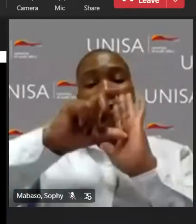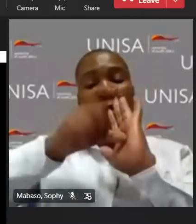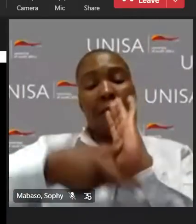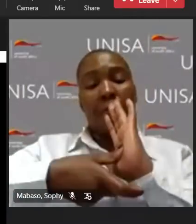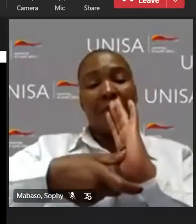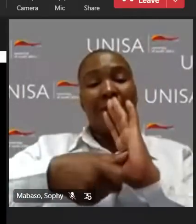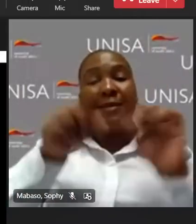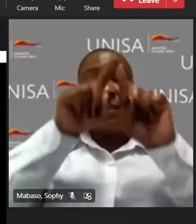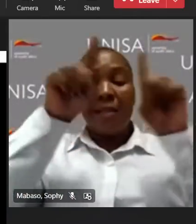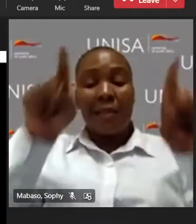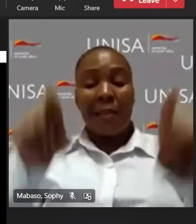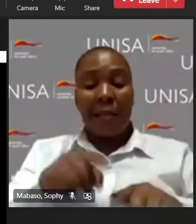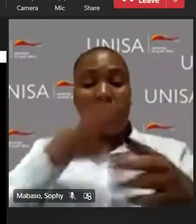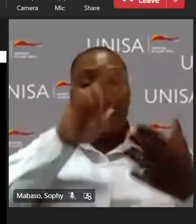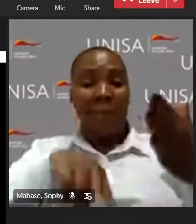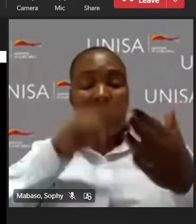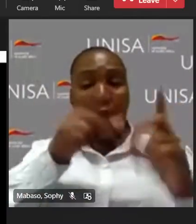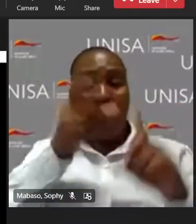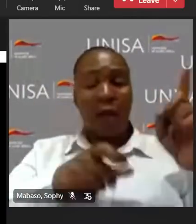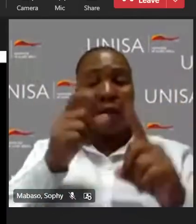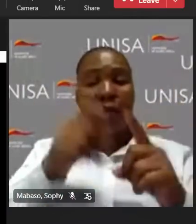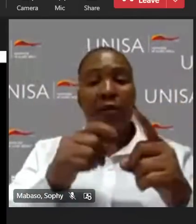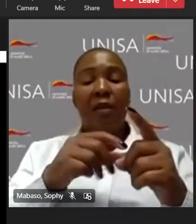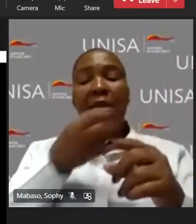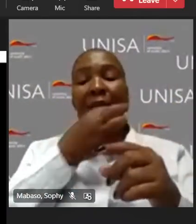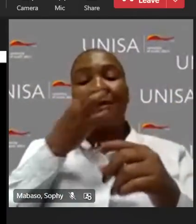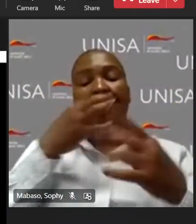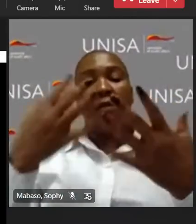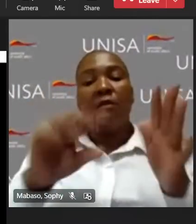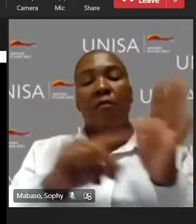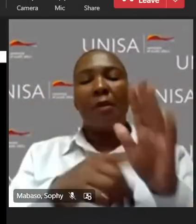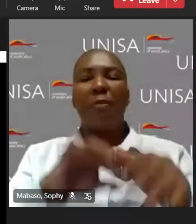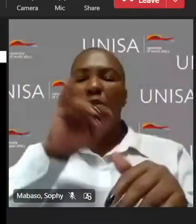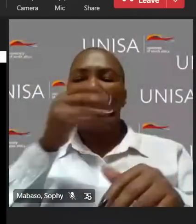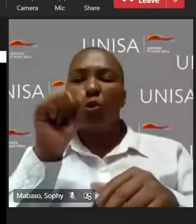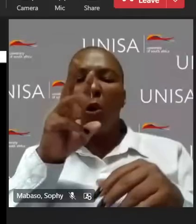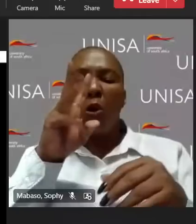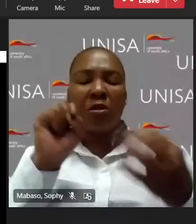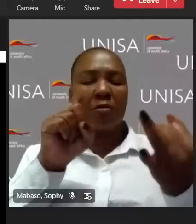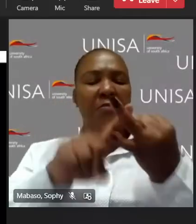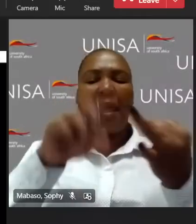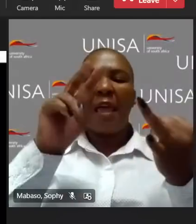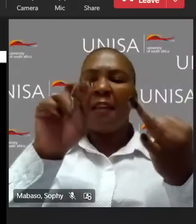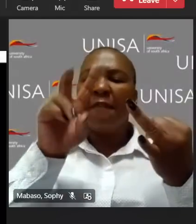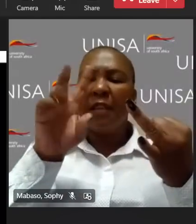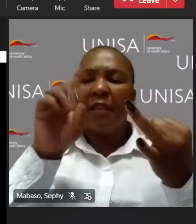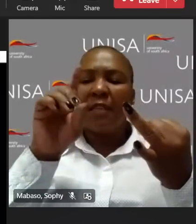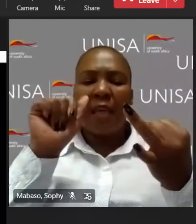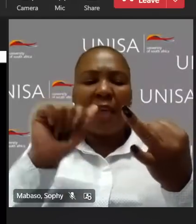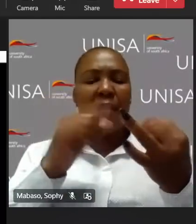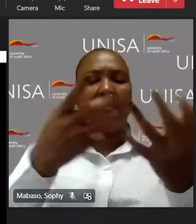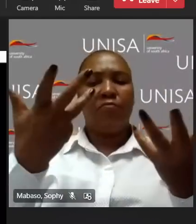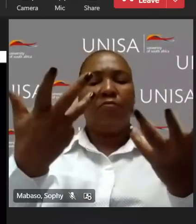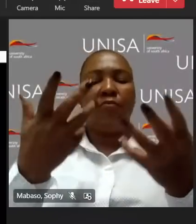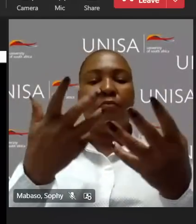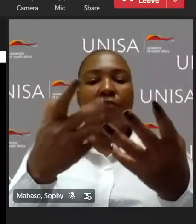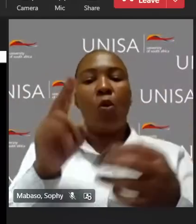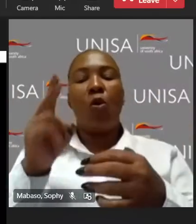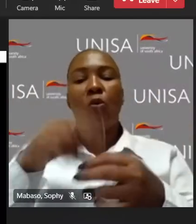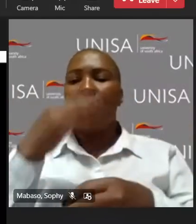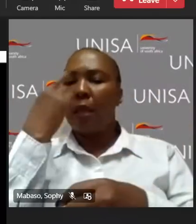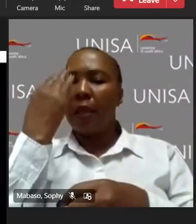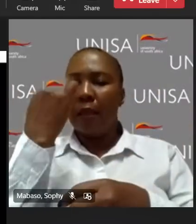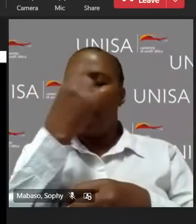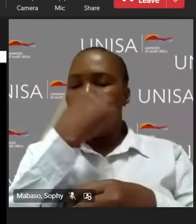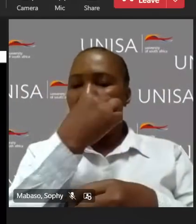readers, just to mention amongst others, it could be JAWS or NVDA, and also students with low vision